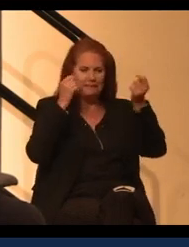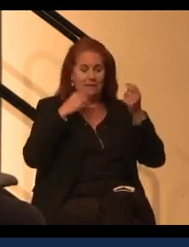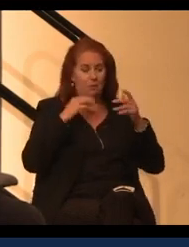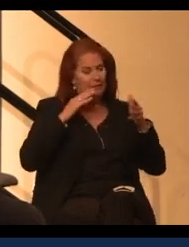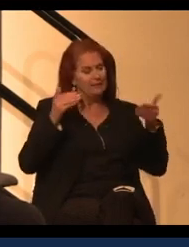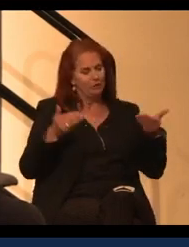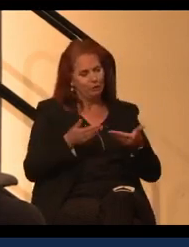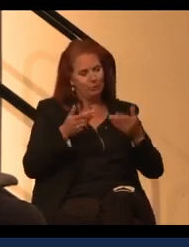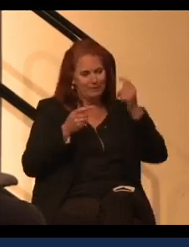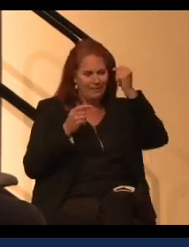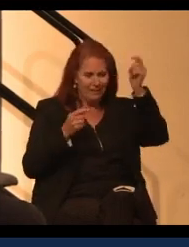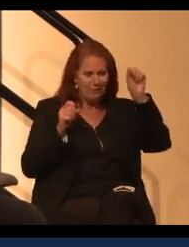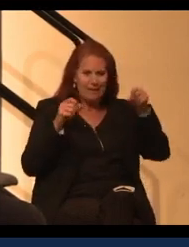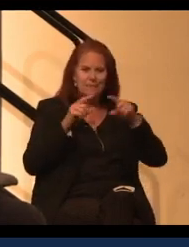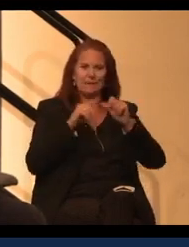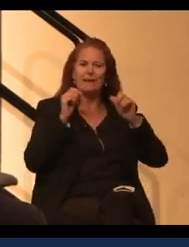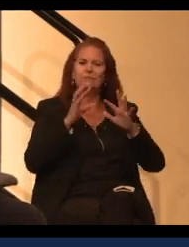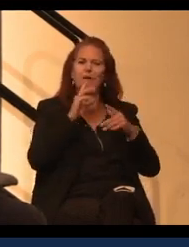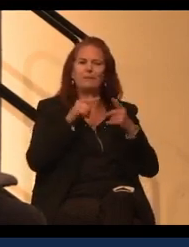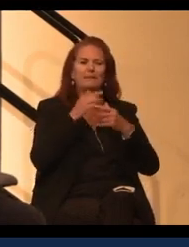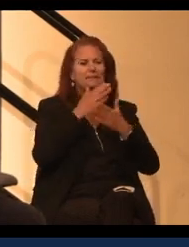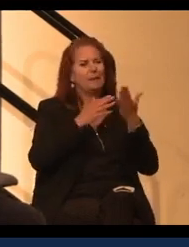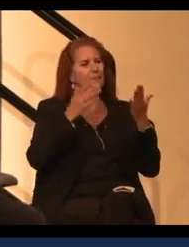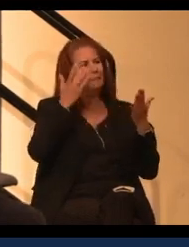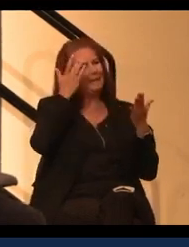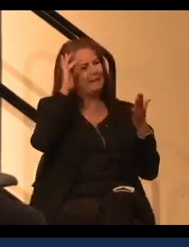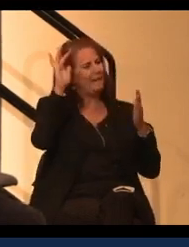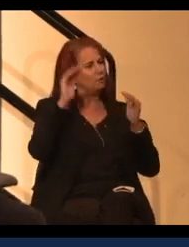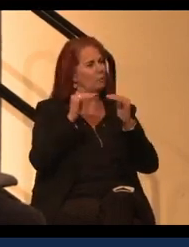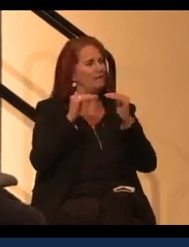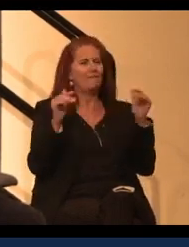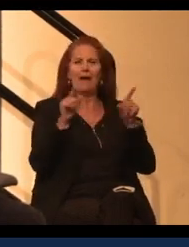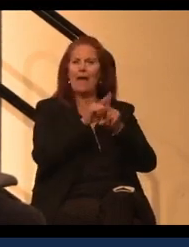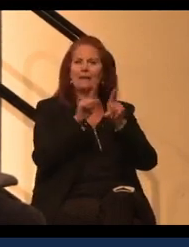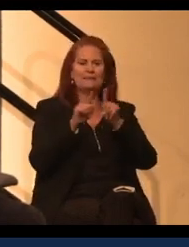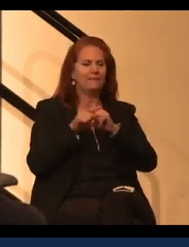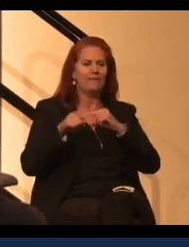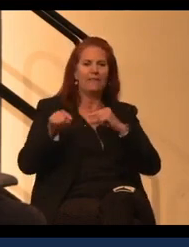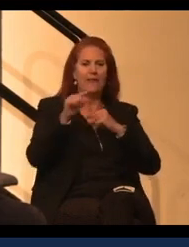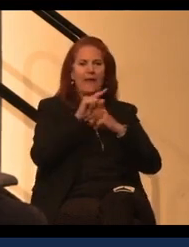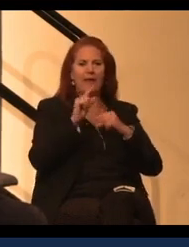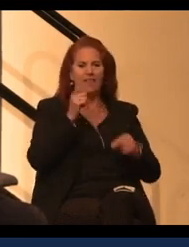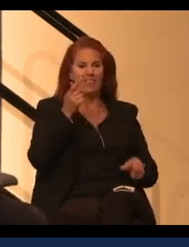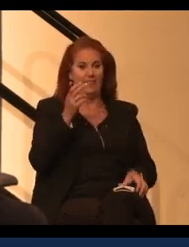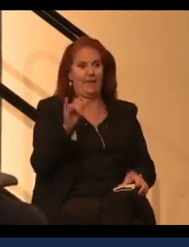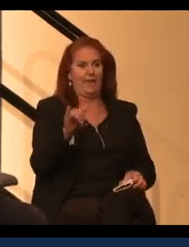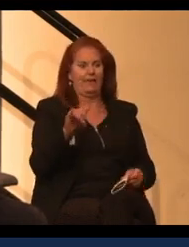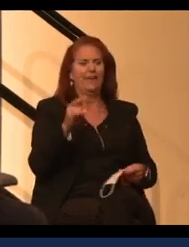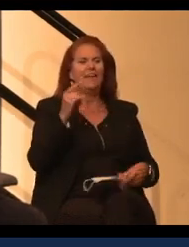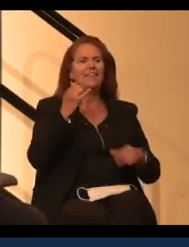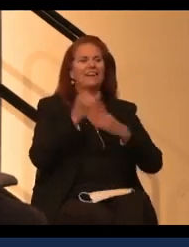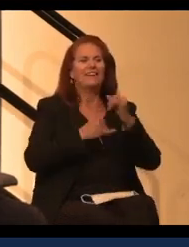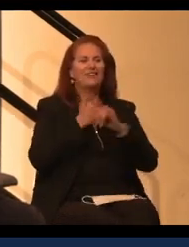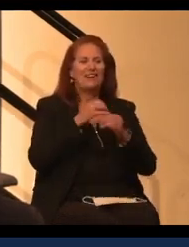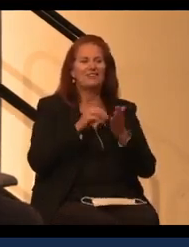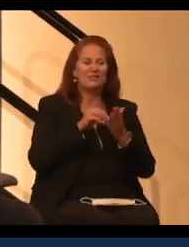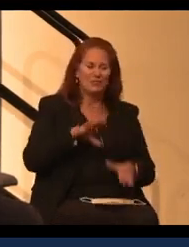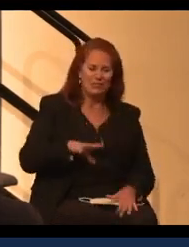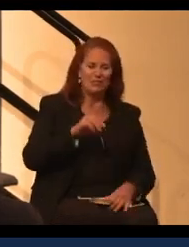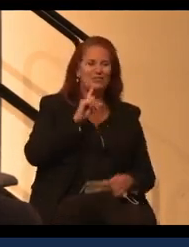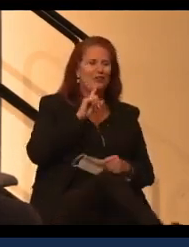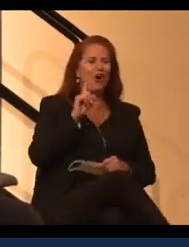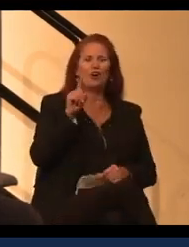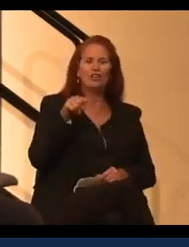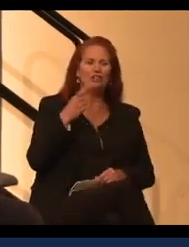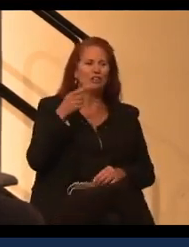theories, but we can talk about it on some intellectual level as if they are these the international students, are just